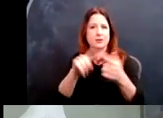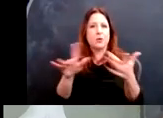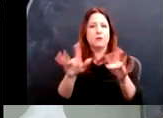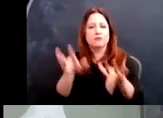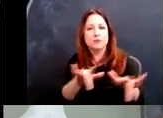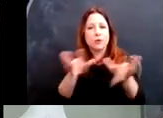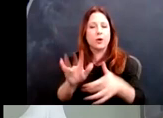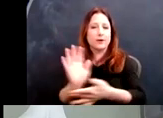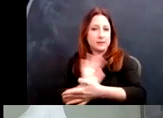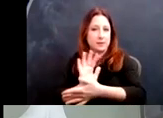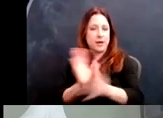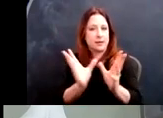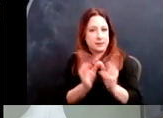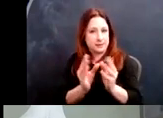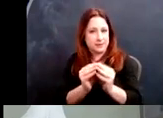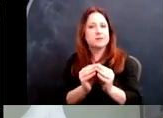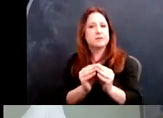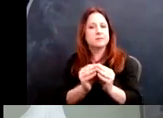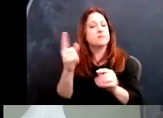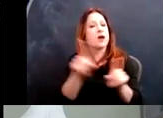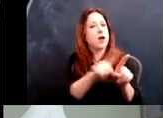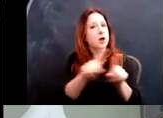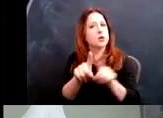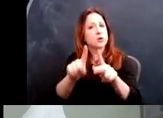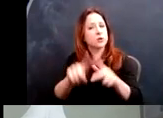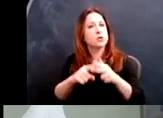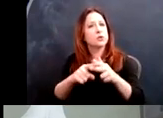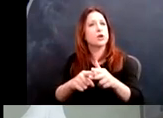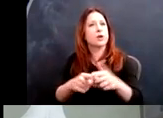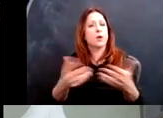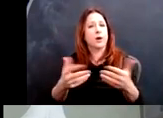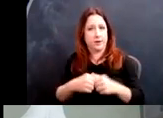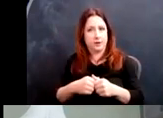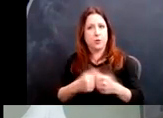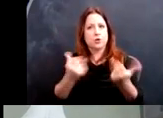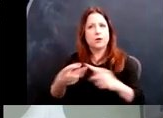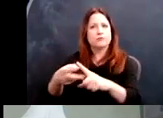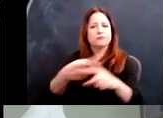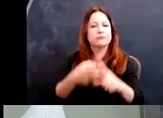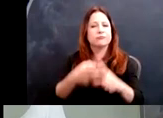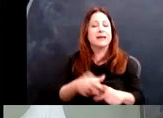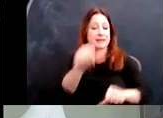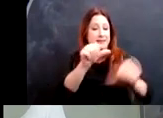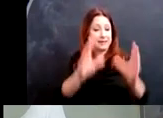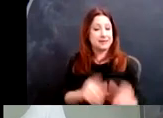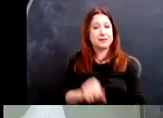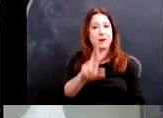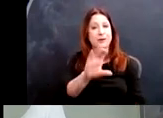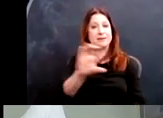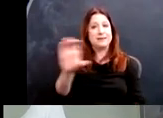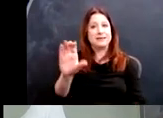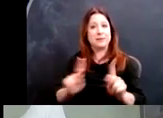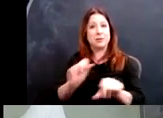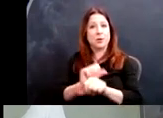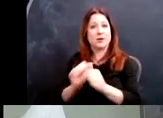of our seminars. And what we've also started doing is we're trying to really get scientists and RCC folks to work together and find new connections to help